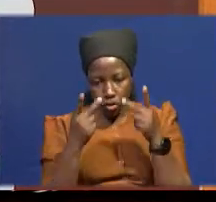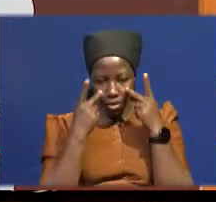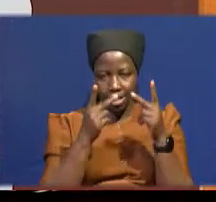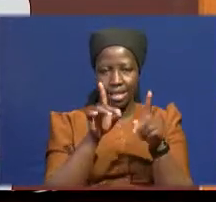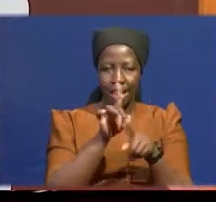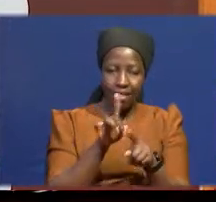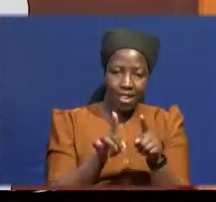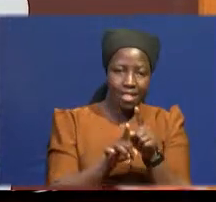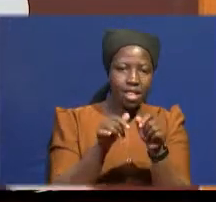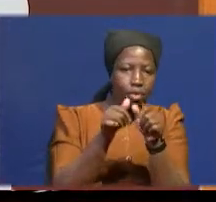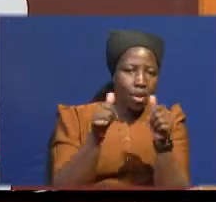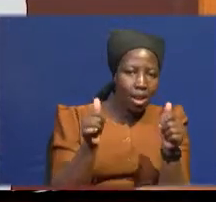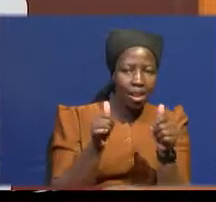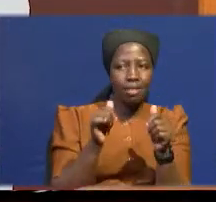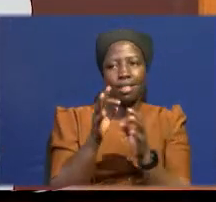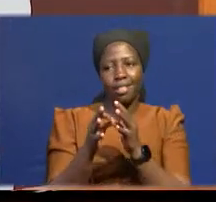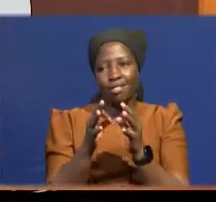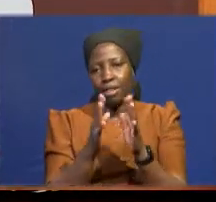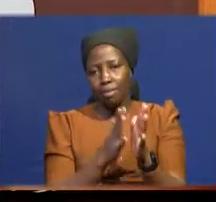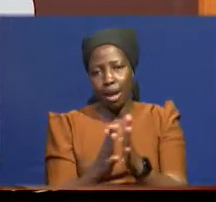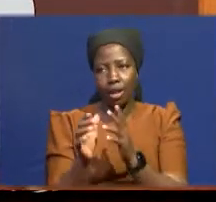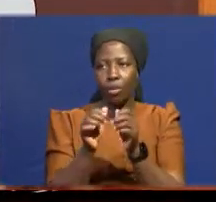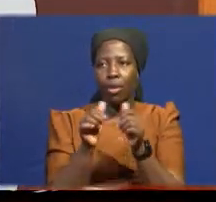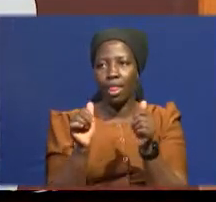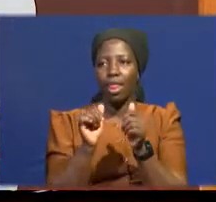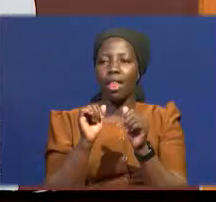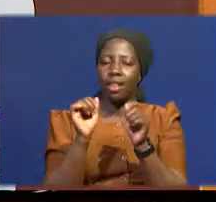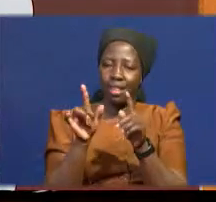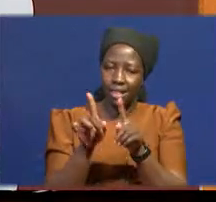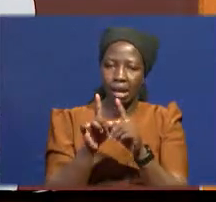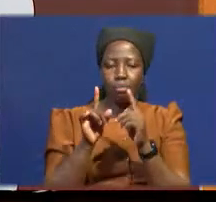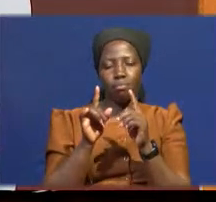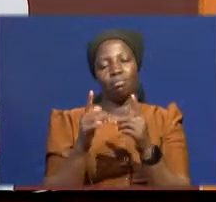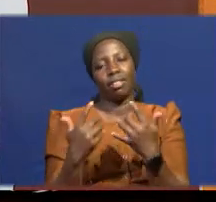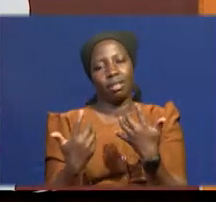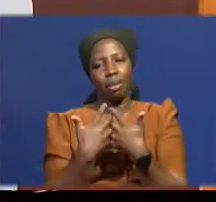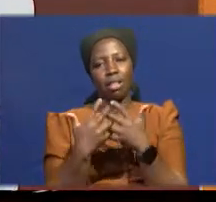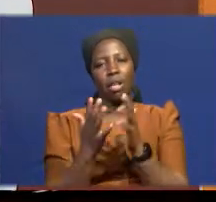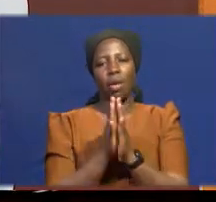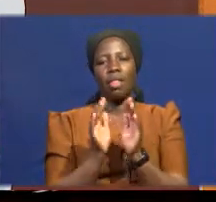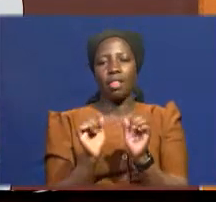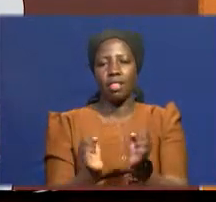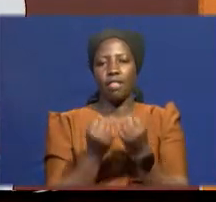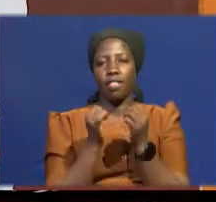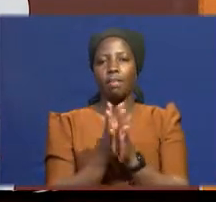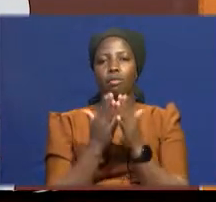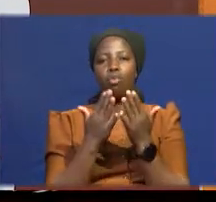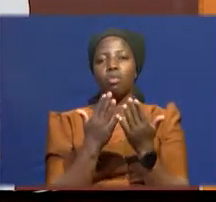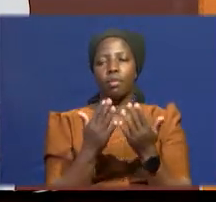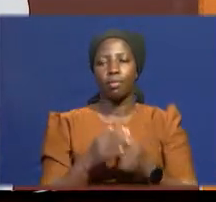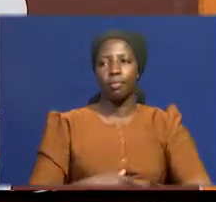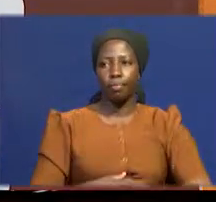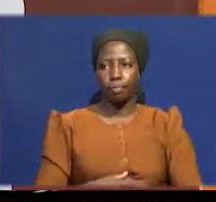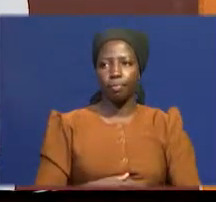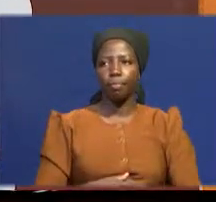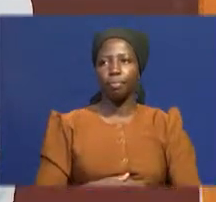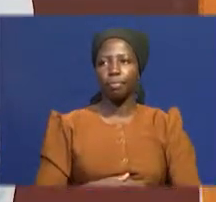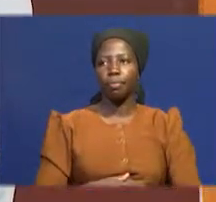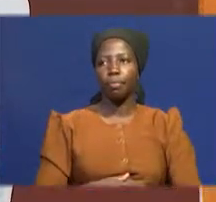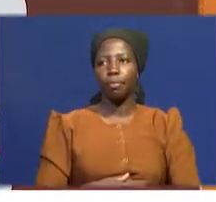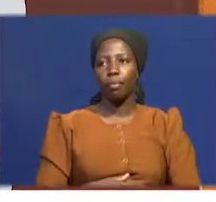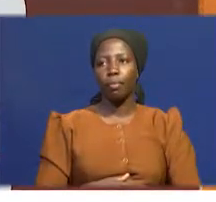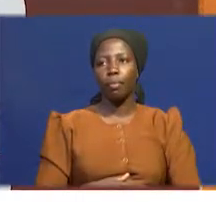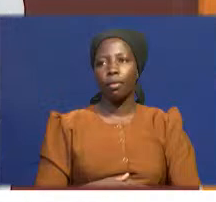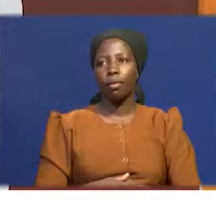as had been agreed in the safety book. Now, in the case that I as I'm running through at,